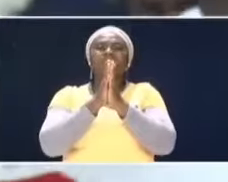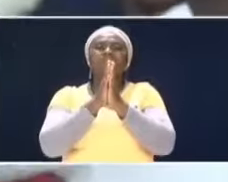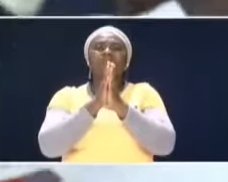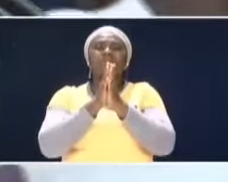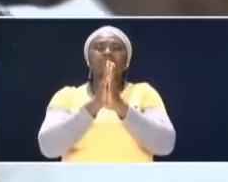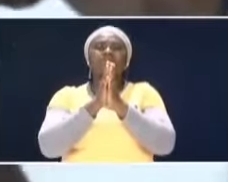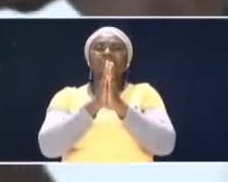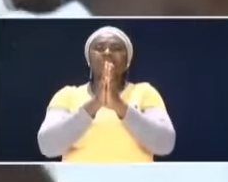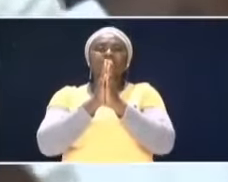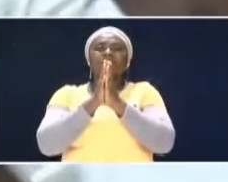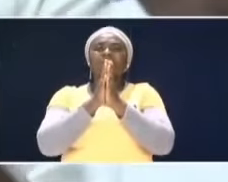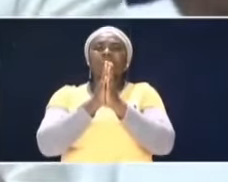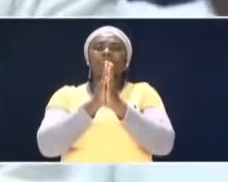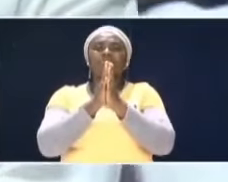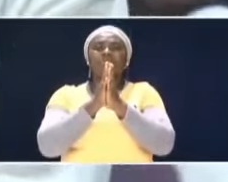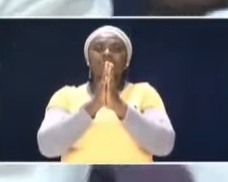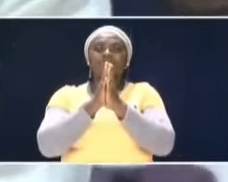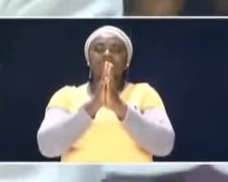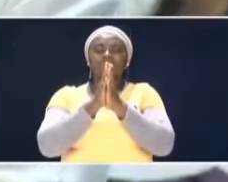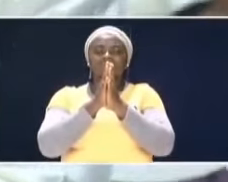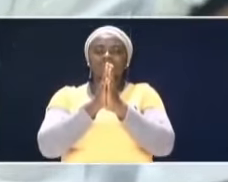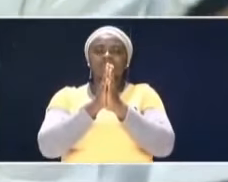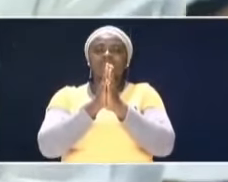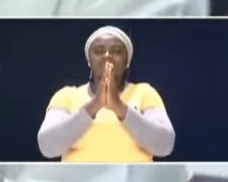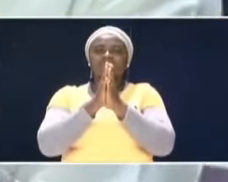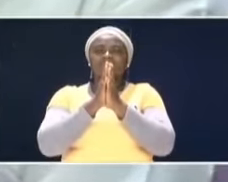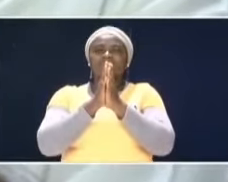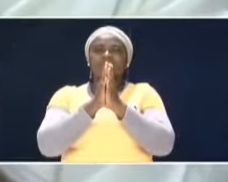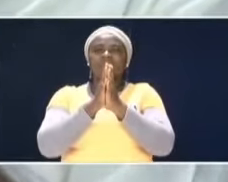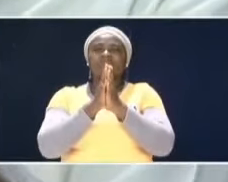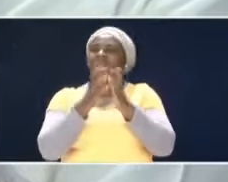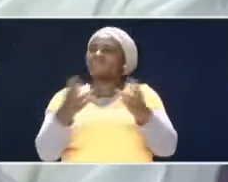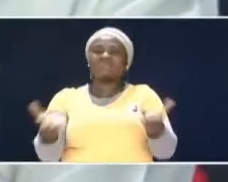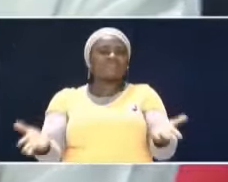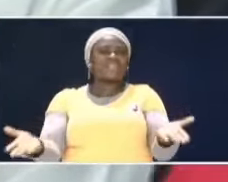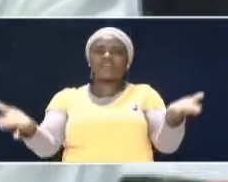Celepelie de die kodamaranate.